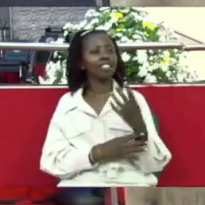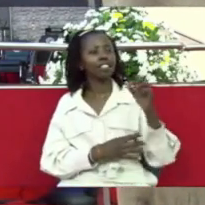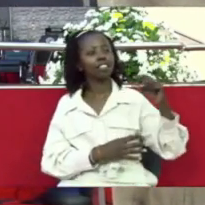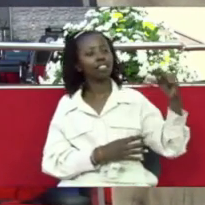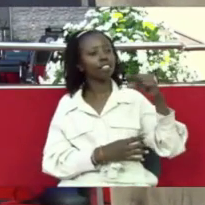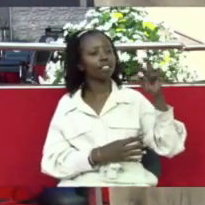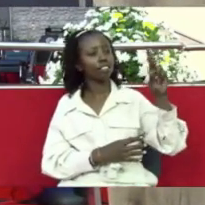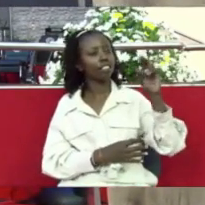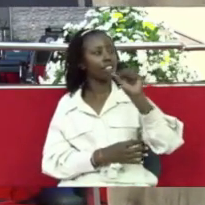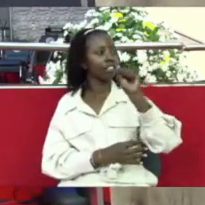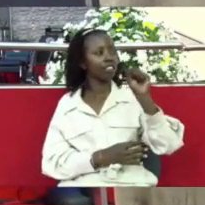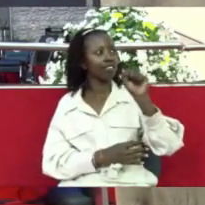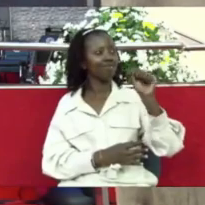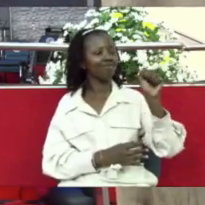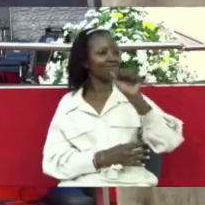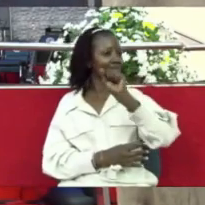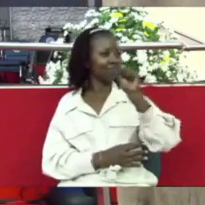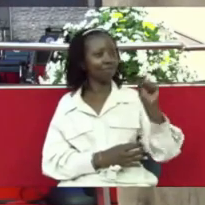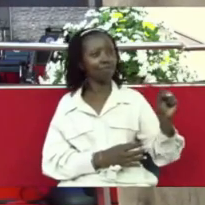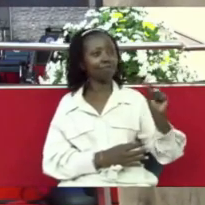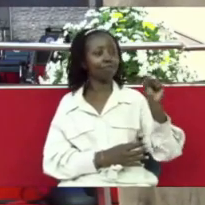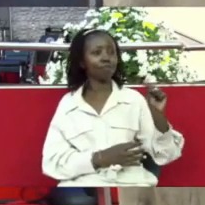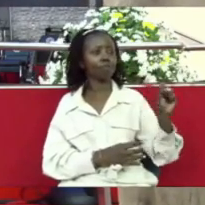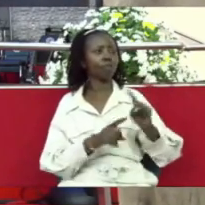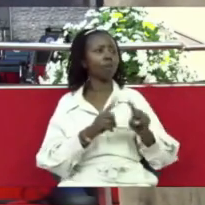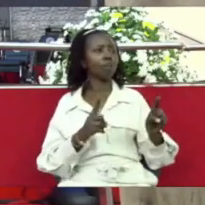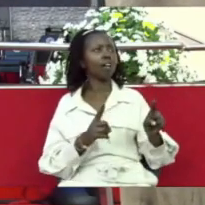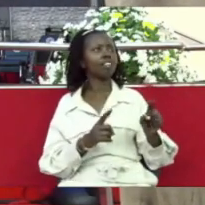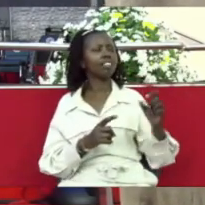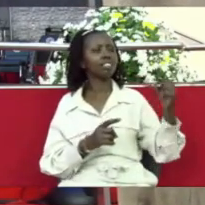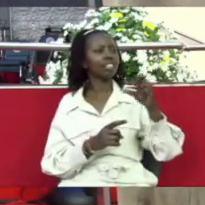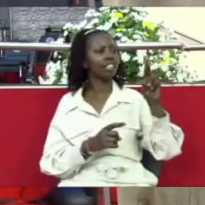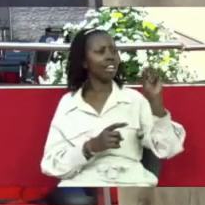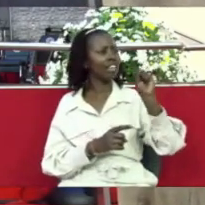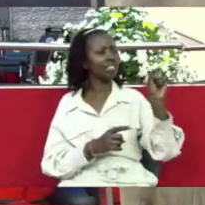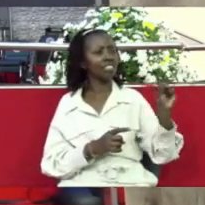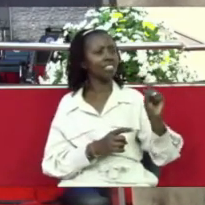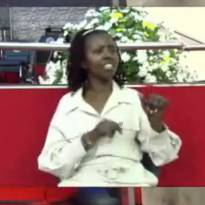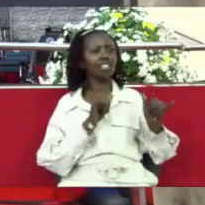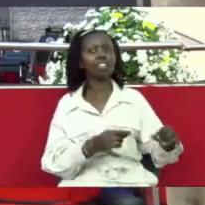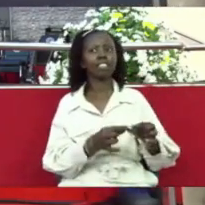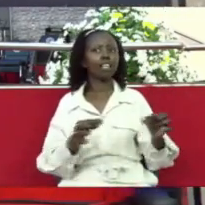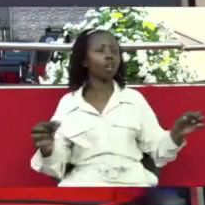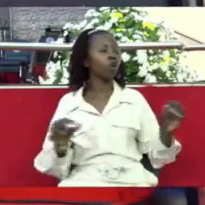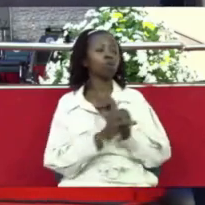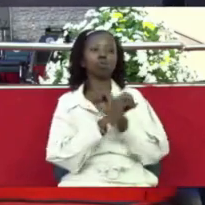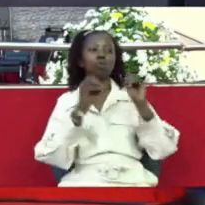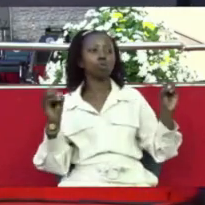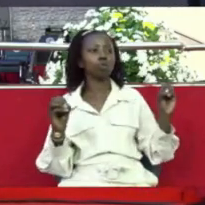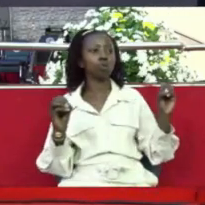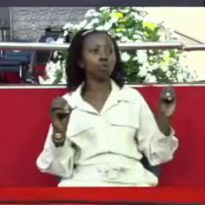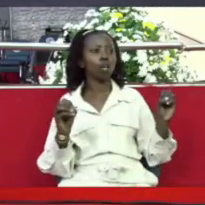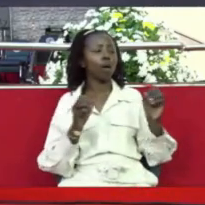inayofuatia nyasi imeanza kumea. But grass does not last very long. Lakini nyasi haikai kwa muda mrefu. So if you're sowing for